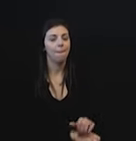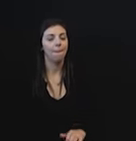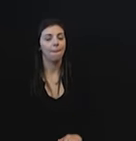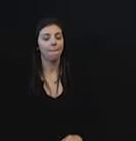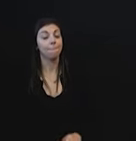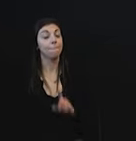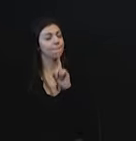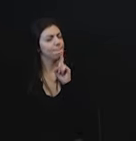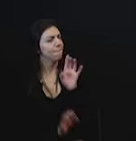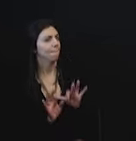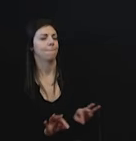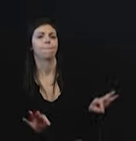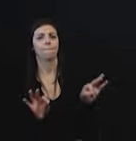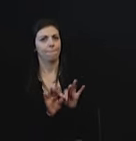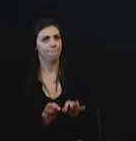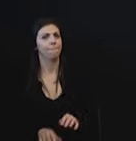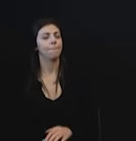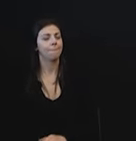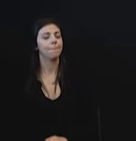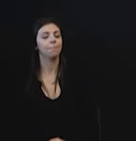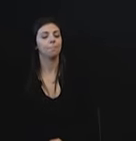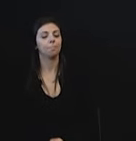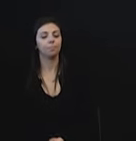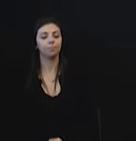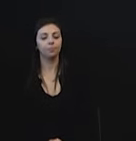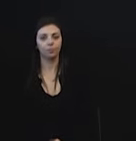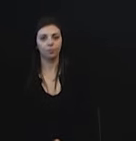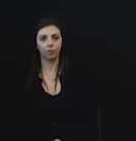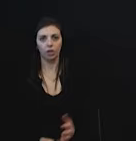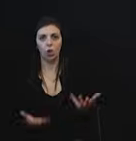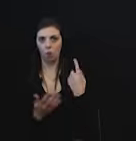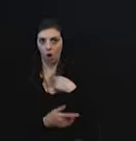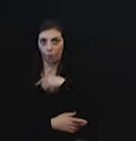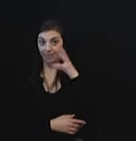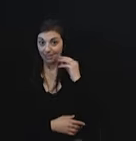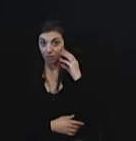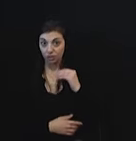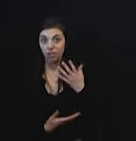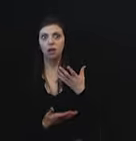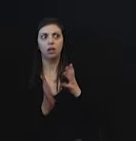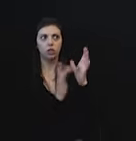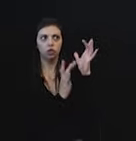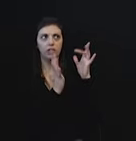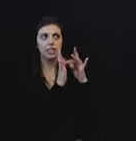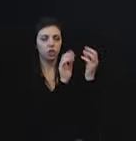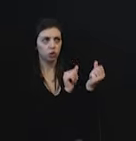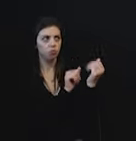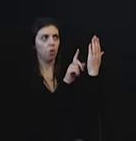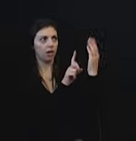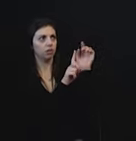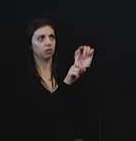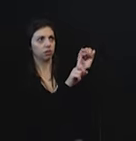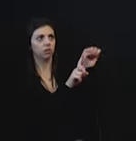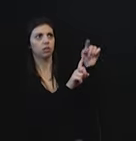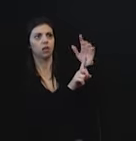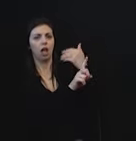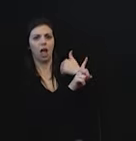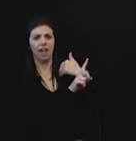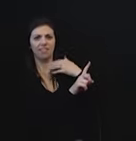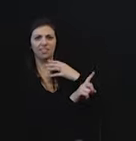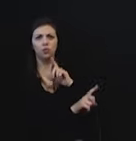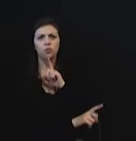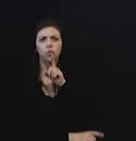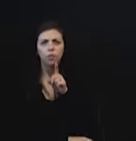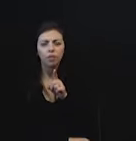Super important here. What we experience here is that there is truth in Jesus' presence, right? The truth is that there